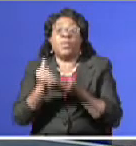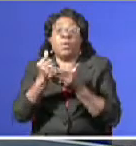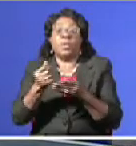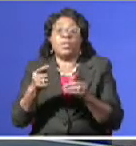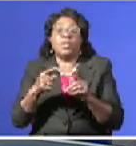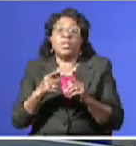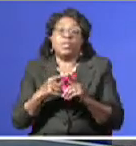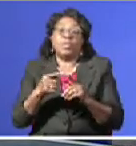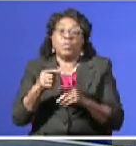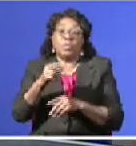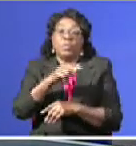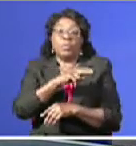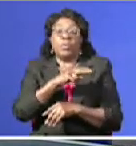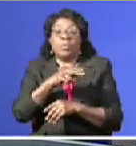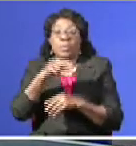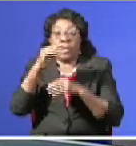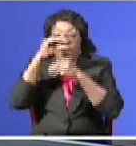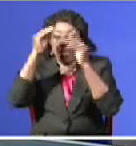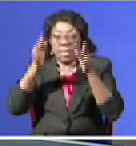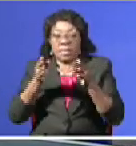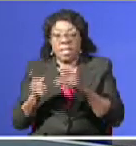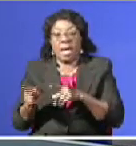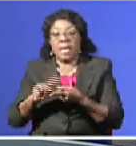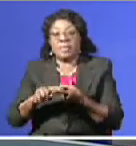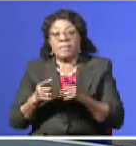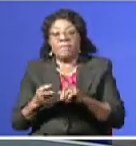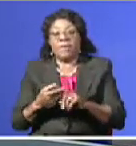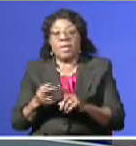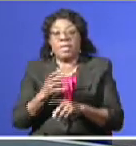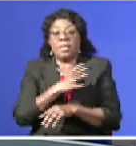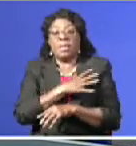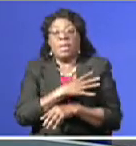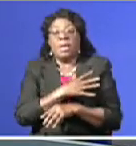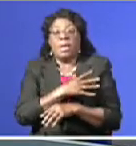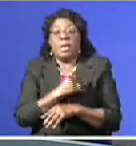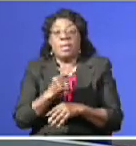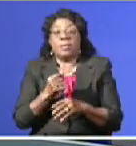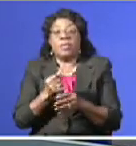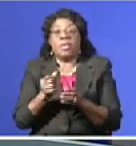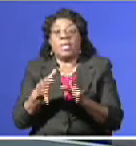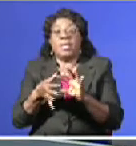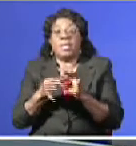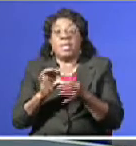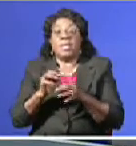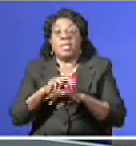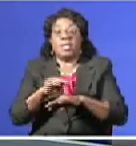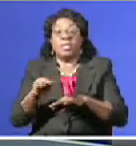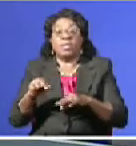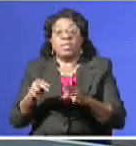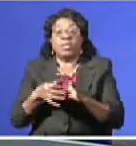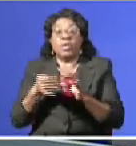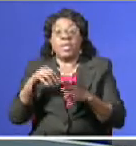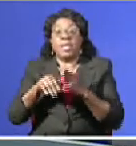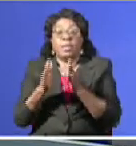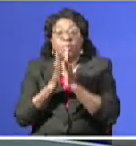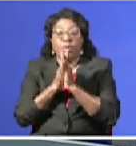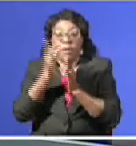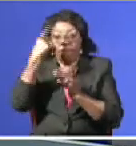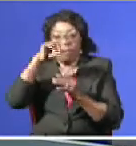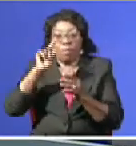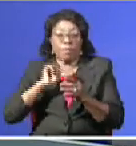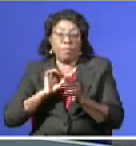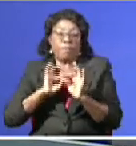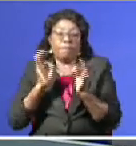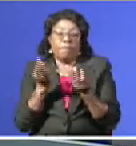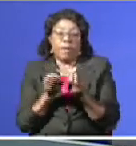friend. He's asking the nation to join him in praying for the Ferreira's family, healing, strength, and peace during this very painful